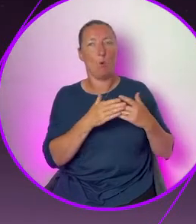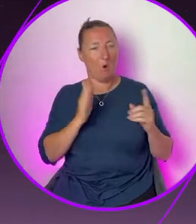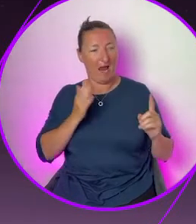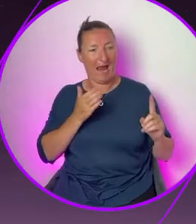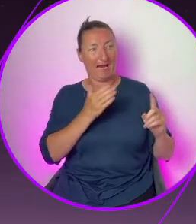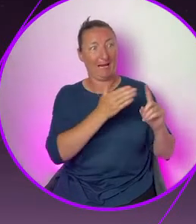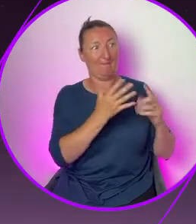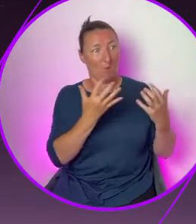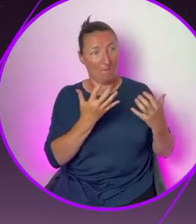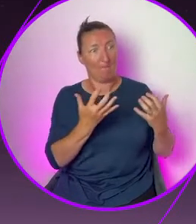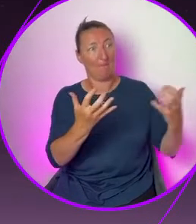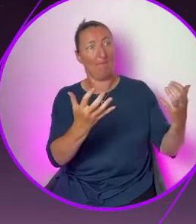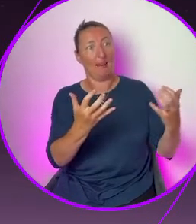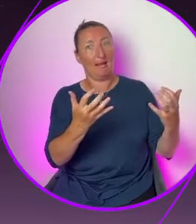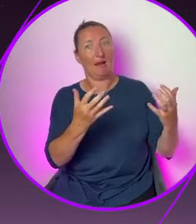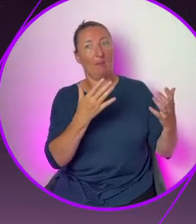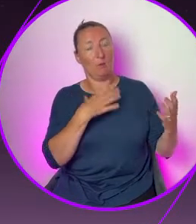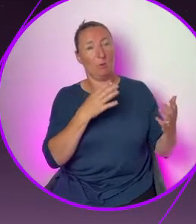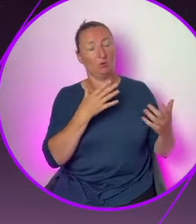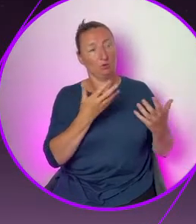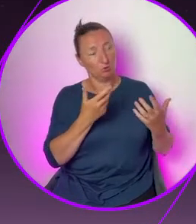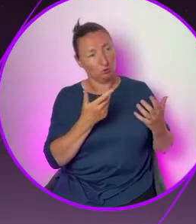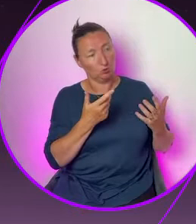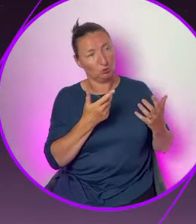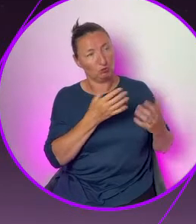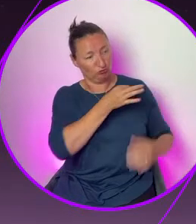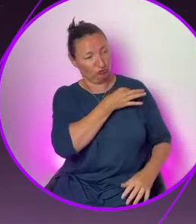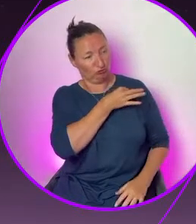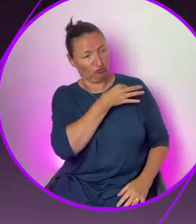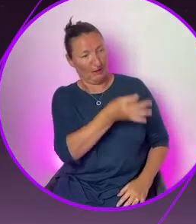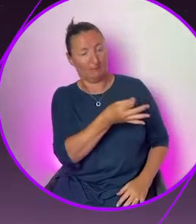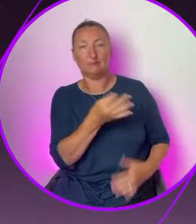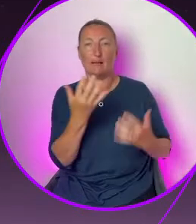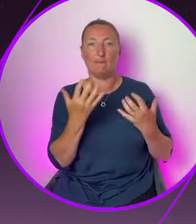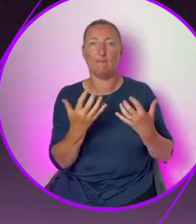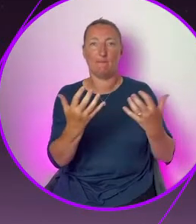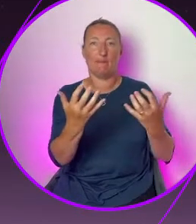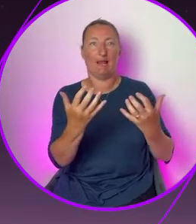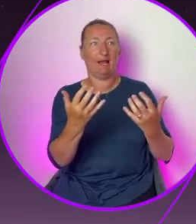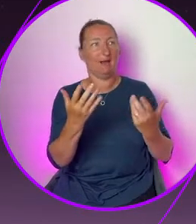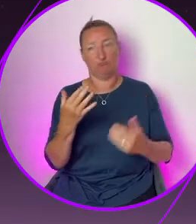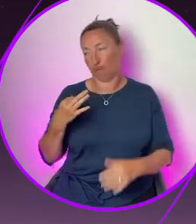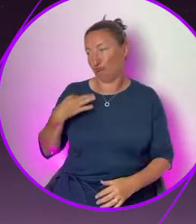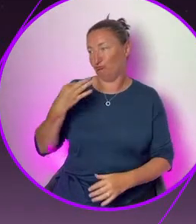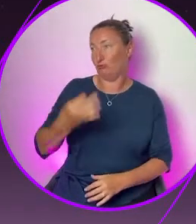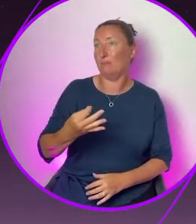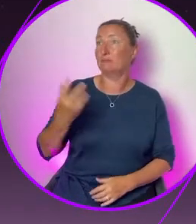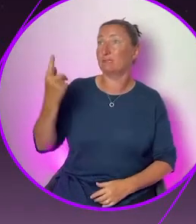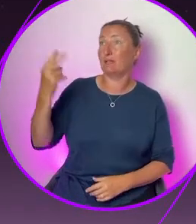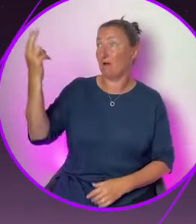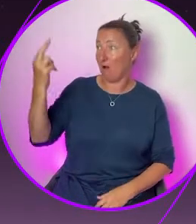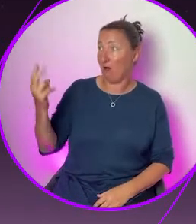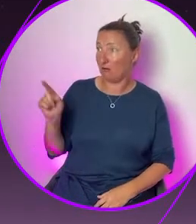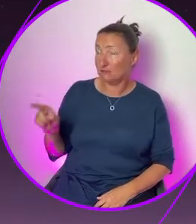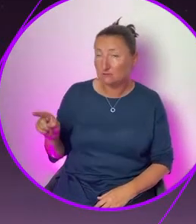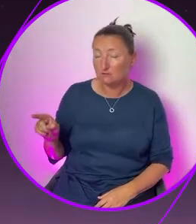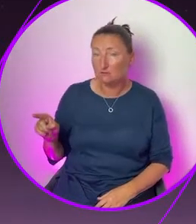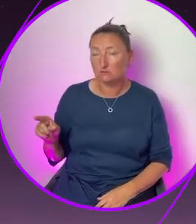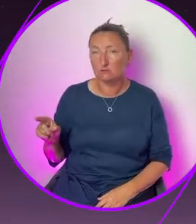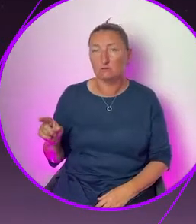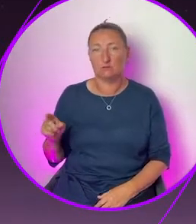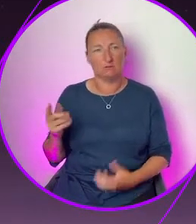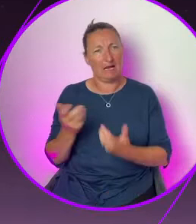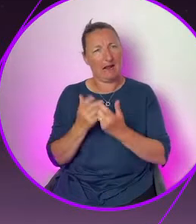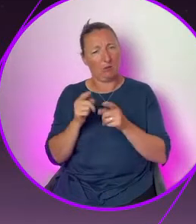public missions to represent the interests of society, to support artists, to track developments